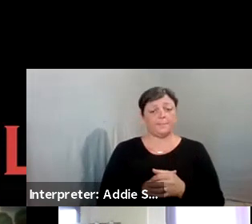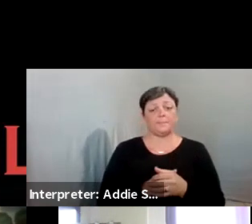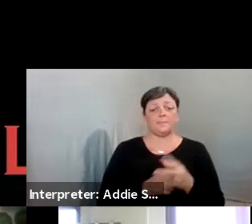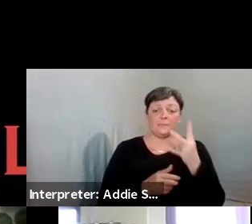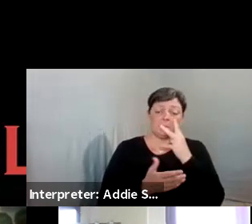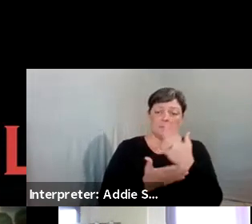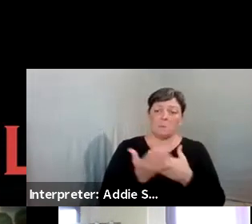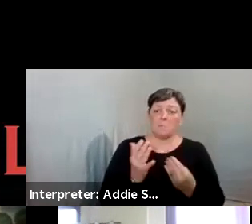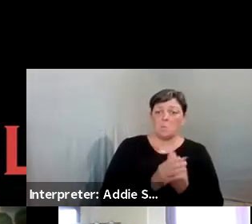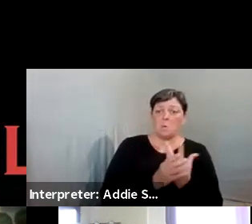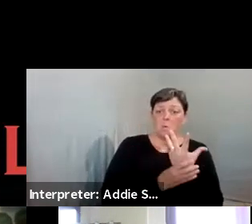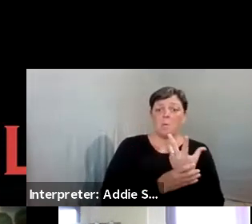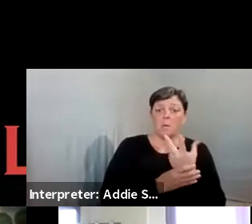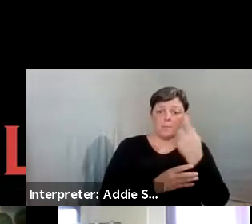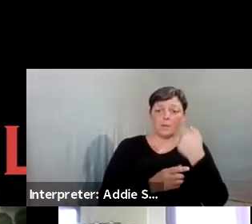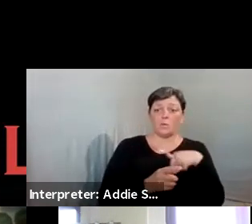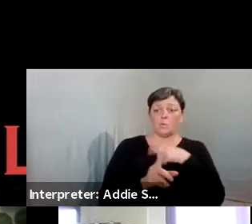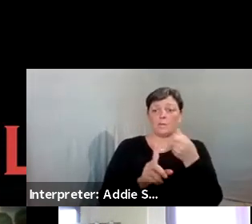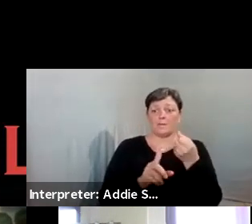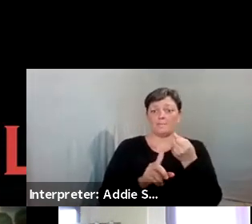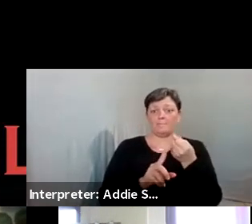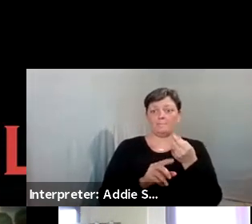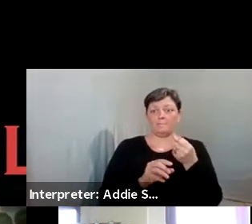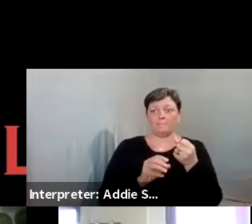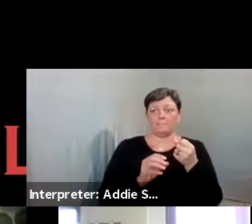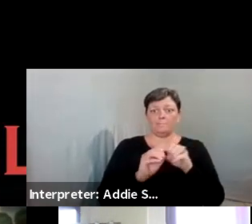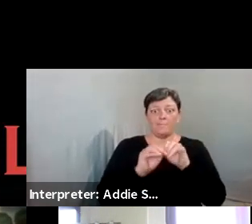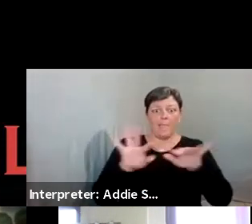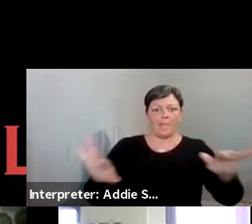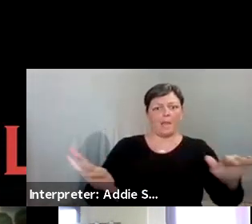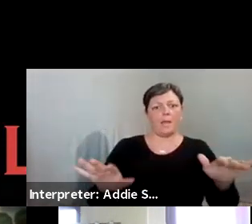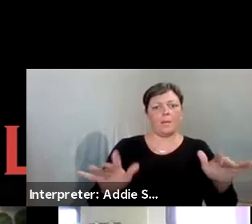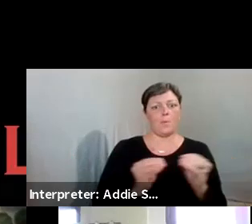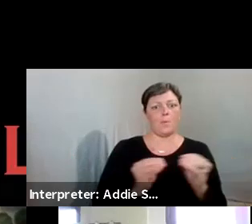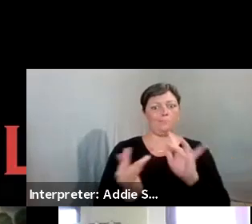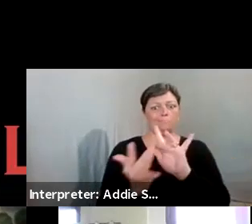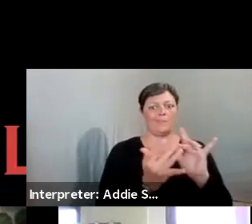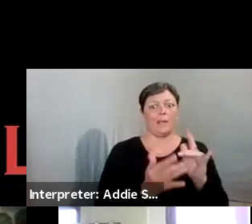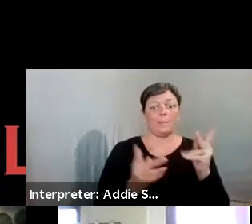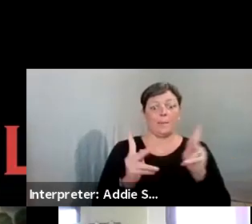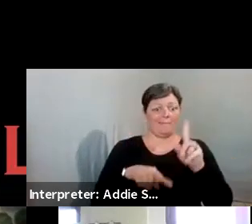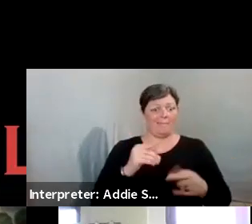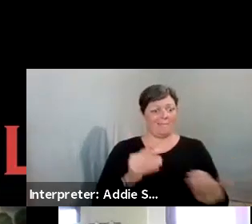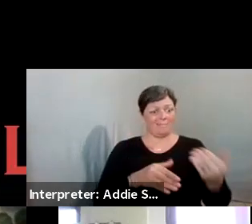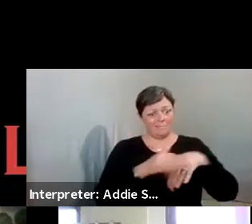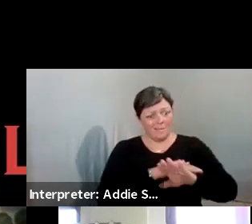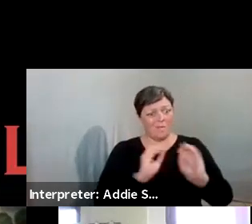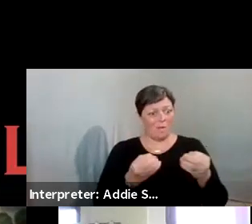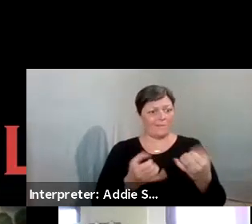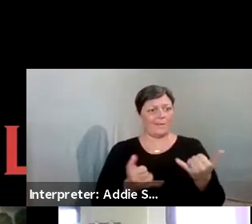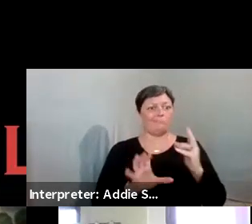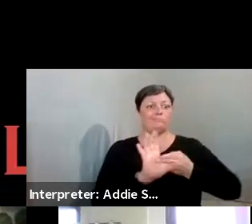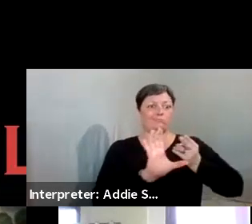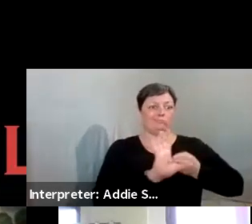growth there because we have been able to expand our reach. People who wouldn't maybe have ability to come into the office have started joining some